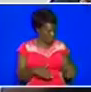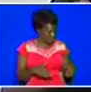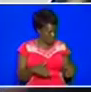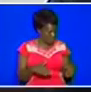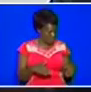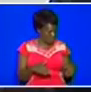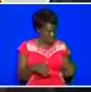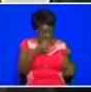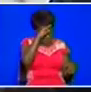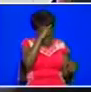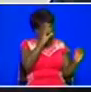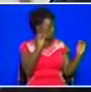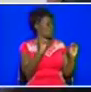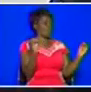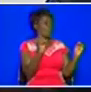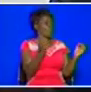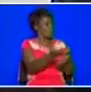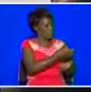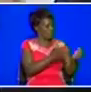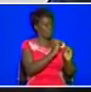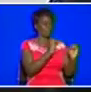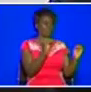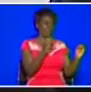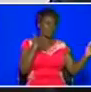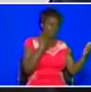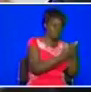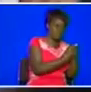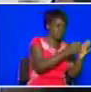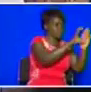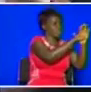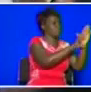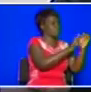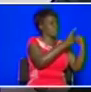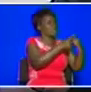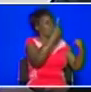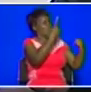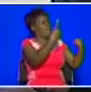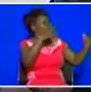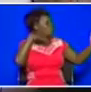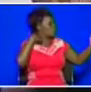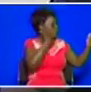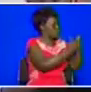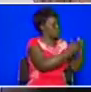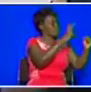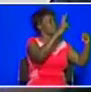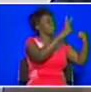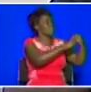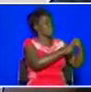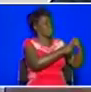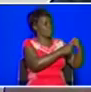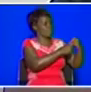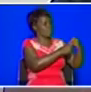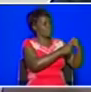We don't talk about government and economy and finance until chapter 8. Mm-hmm. Chapter 1 to 7. The things in chapter 1 to